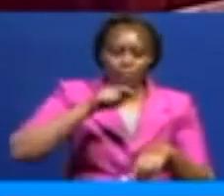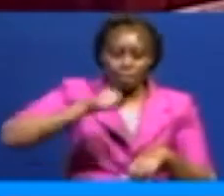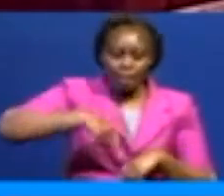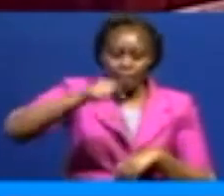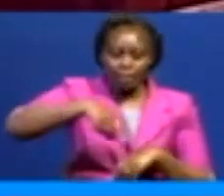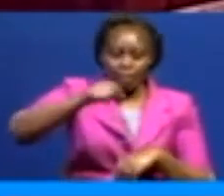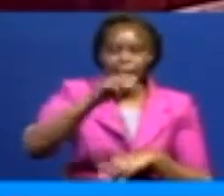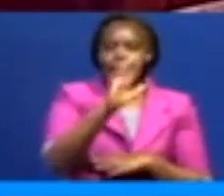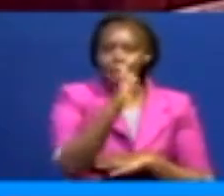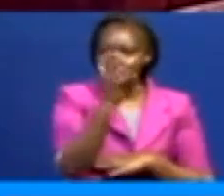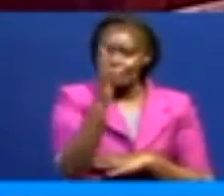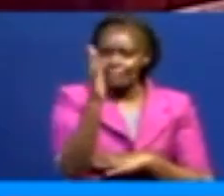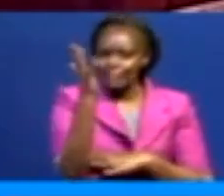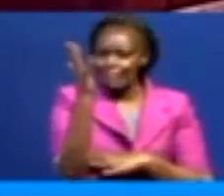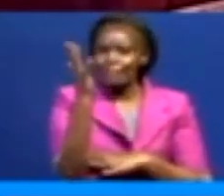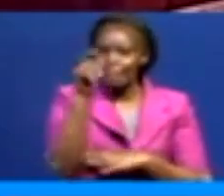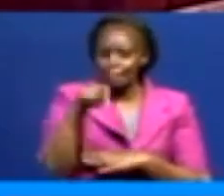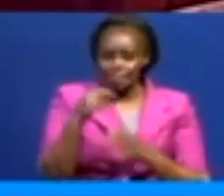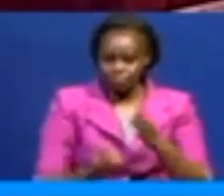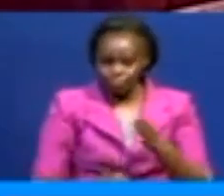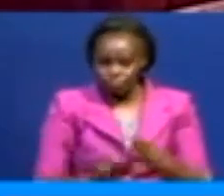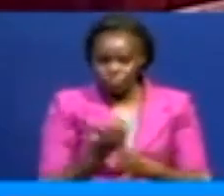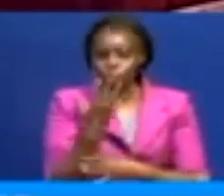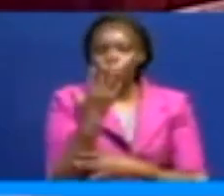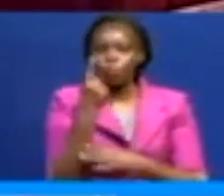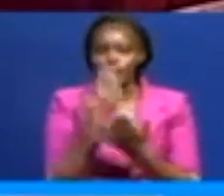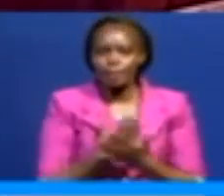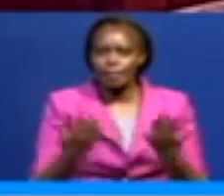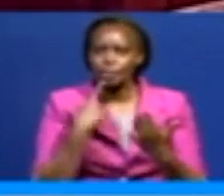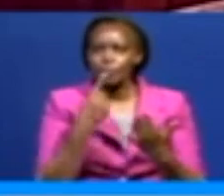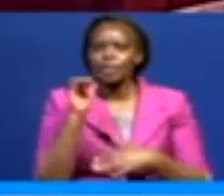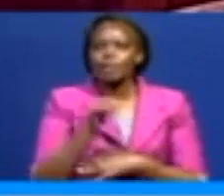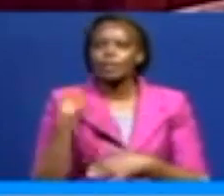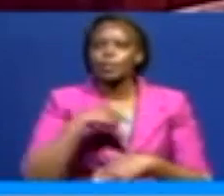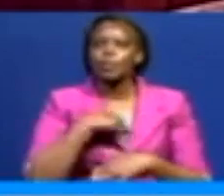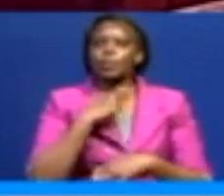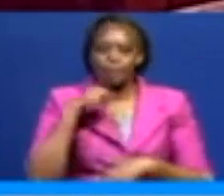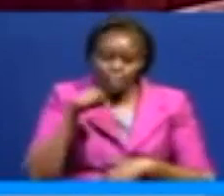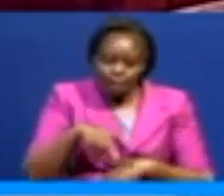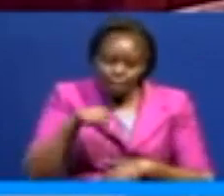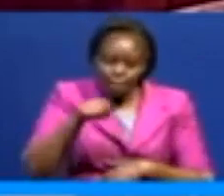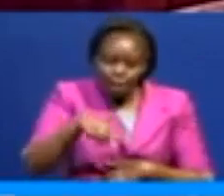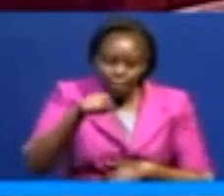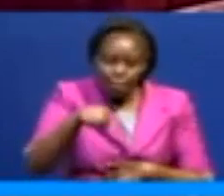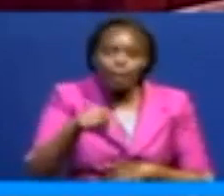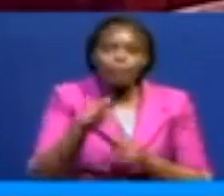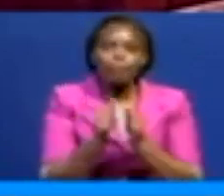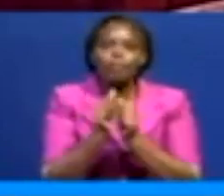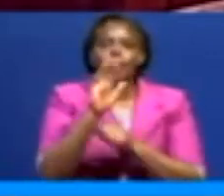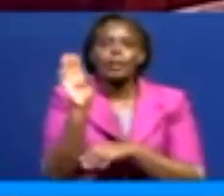to maturity. With the Speaker, it is one thing to say that we want to plant 15